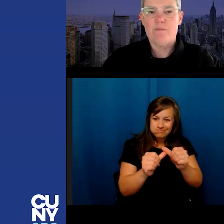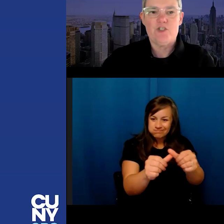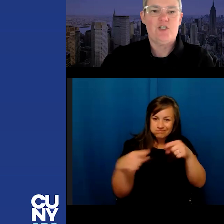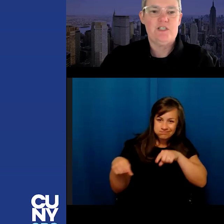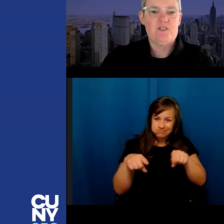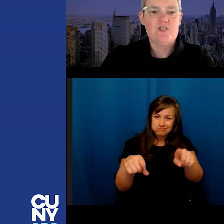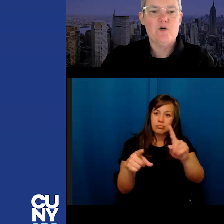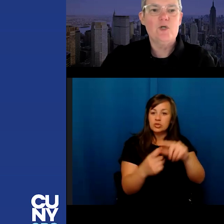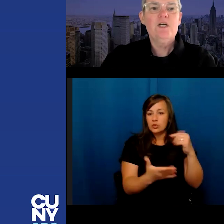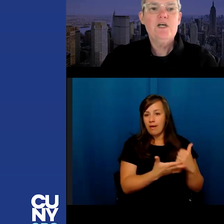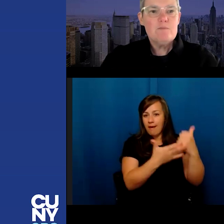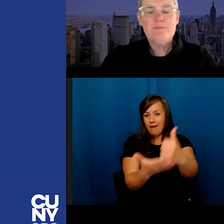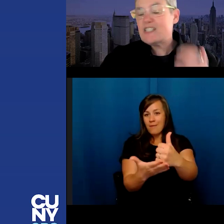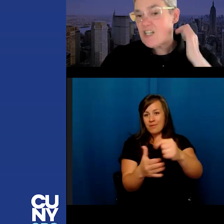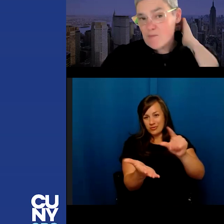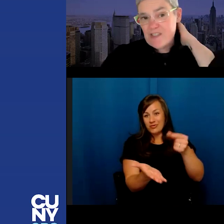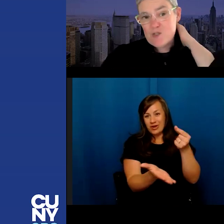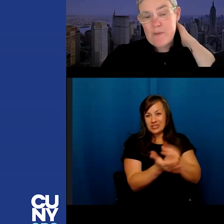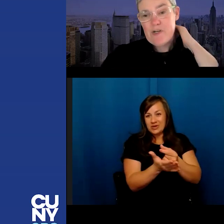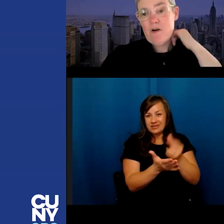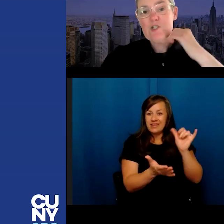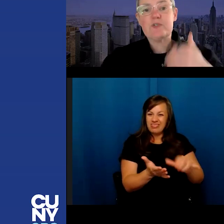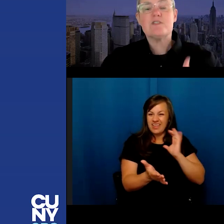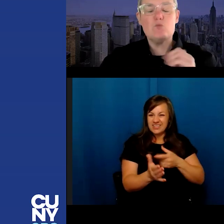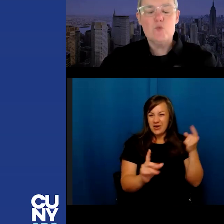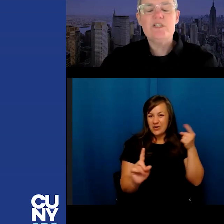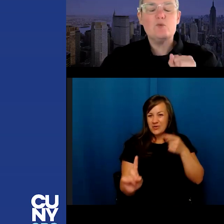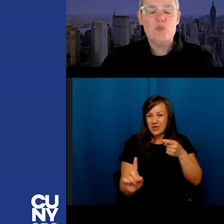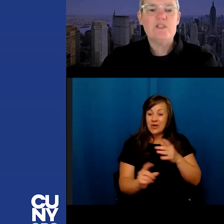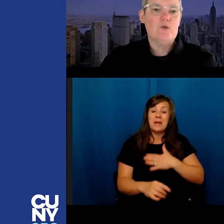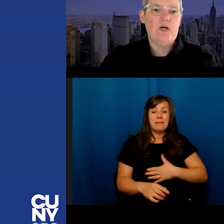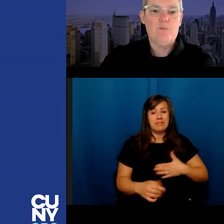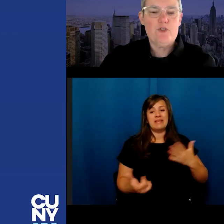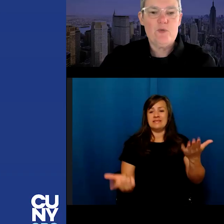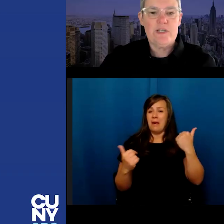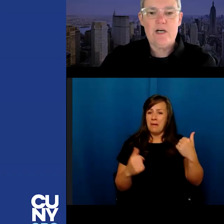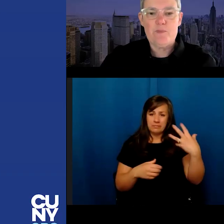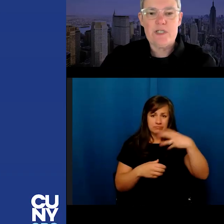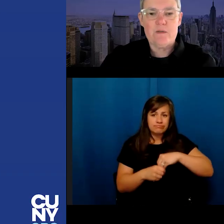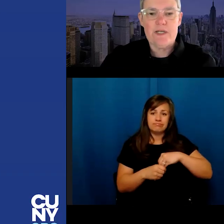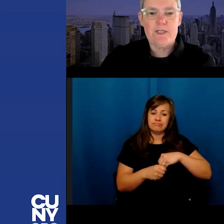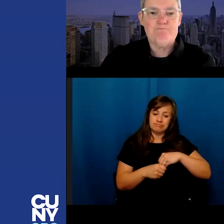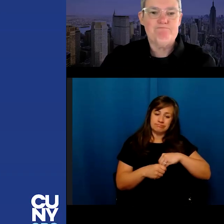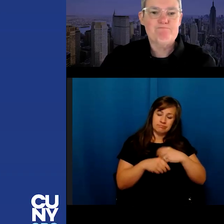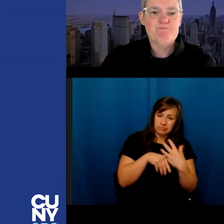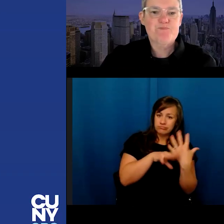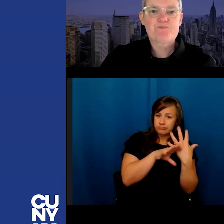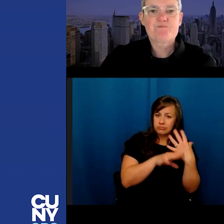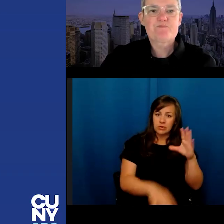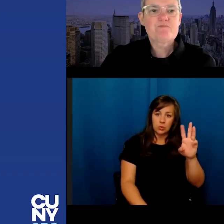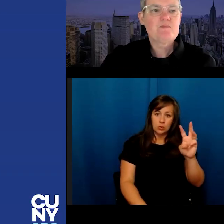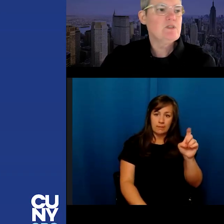That is what our mission is. So please come to these webinars because they really, really will help you and help you get a leg up.